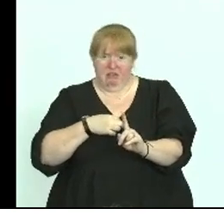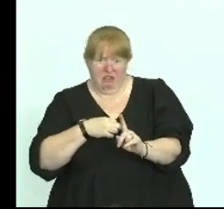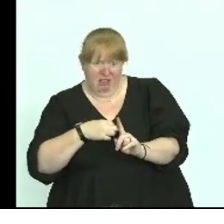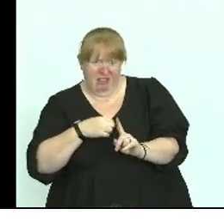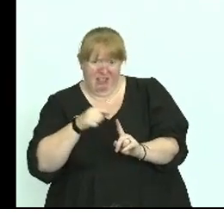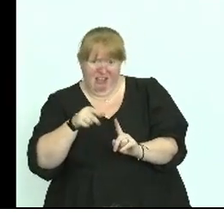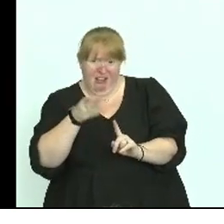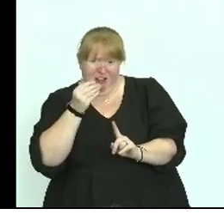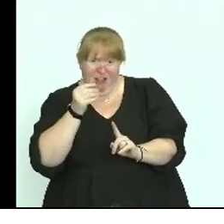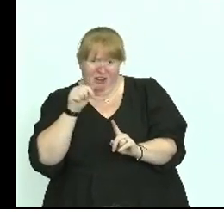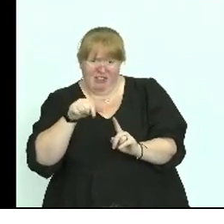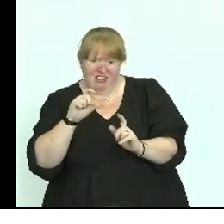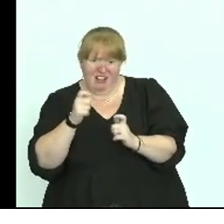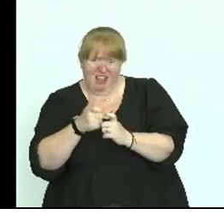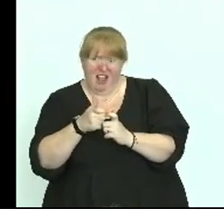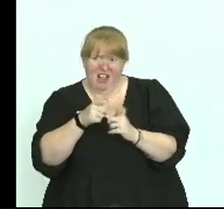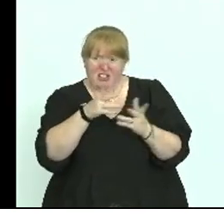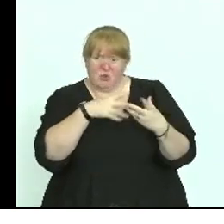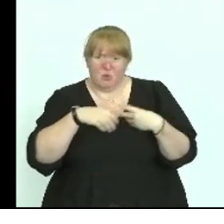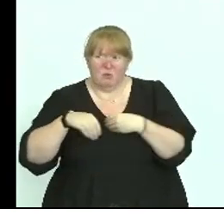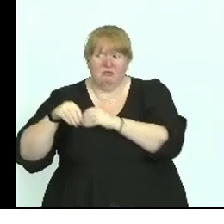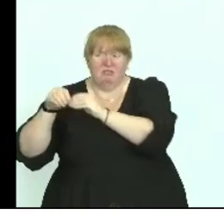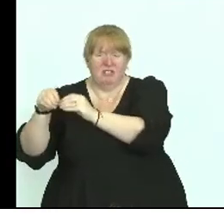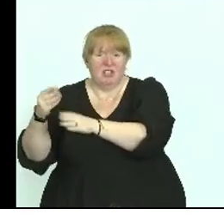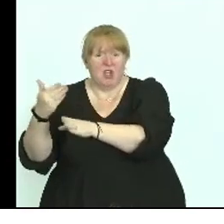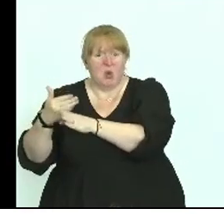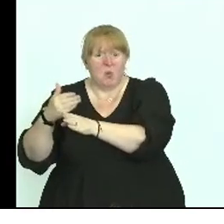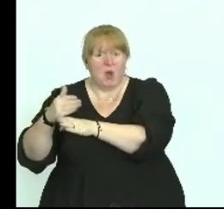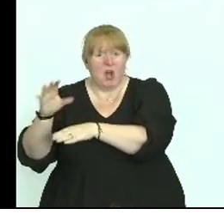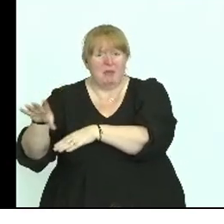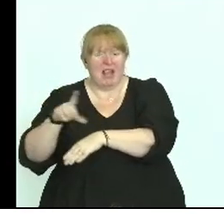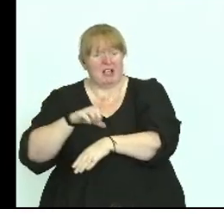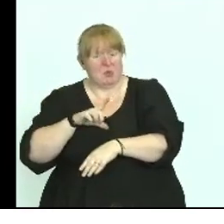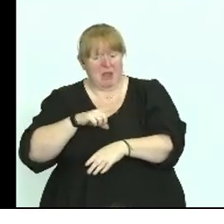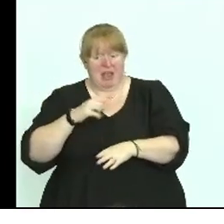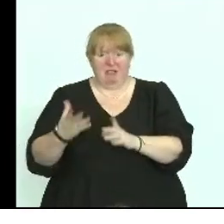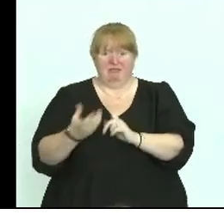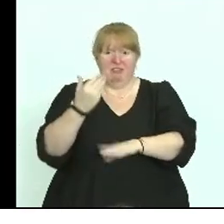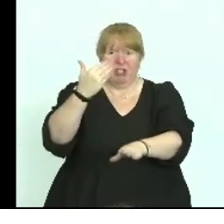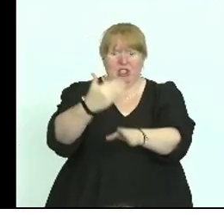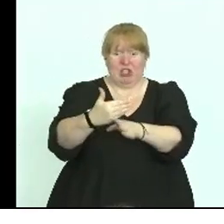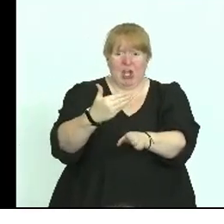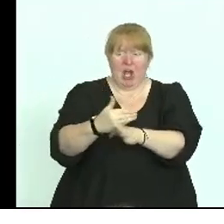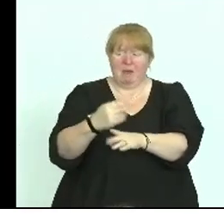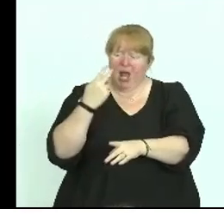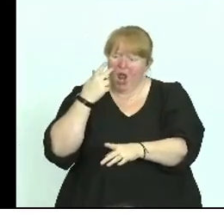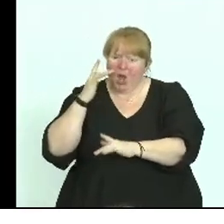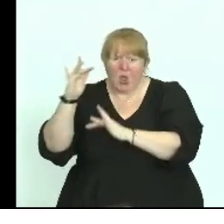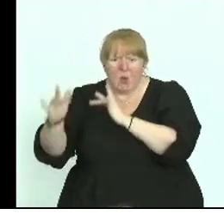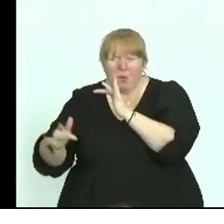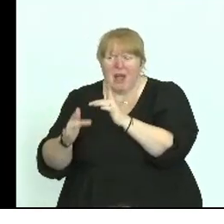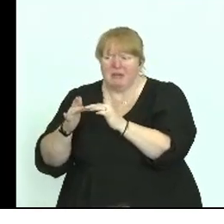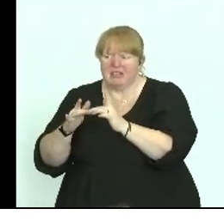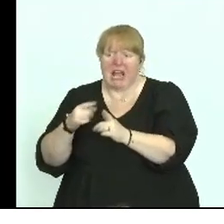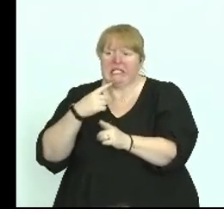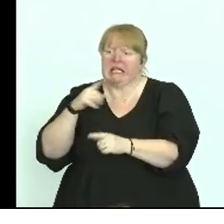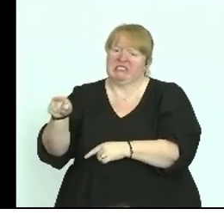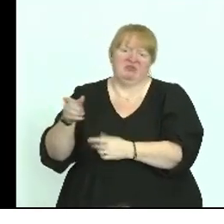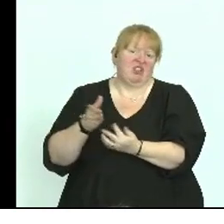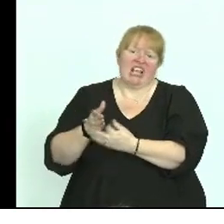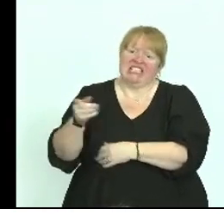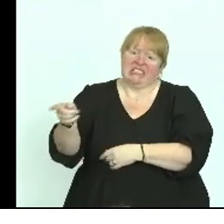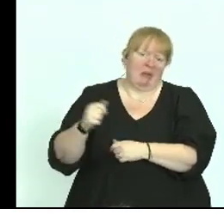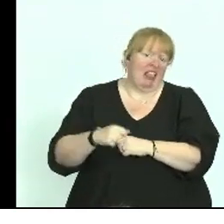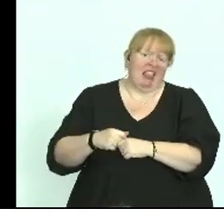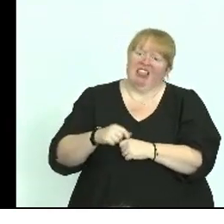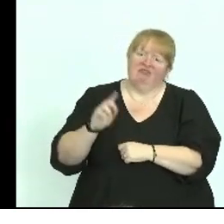things you're learning in this class, you will take to the workplace. Because when I got my job, I looked at their site and I said, this isn't accessible. You